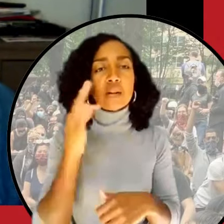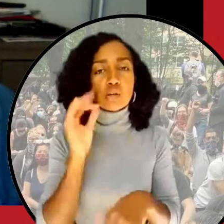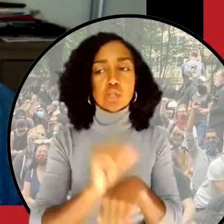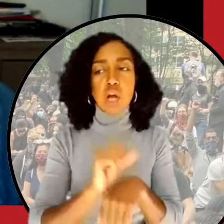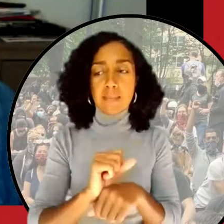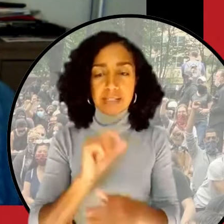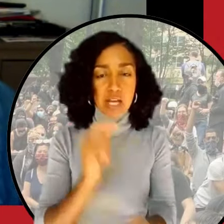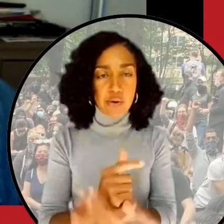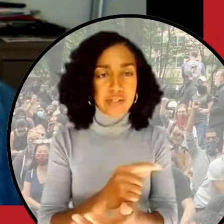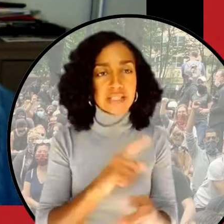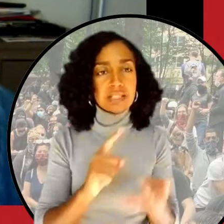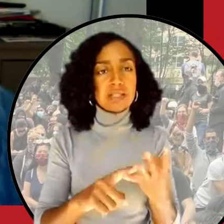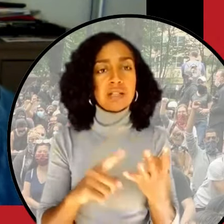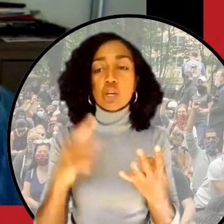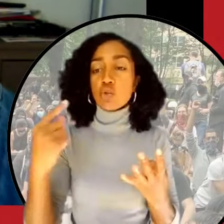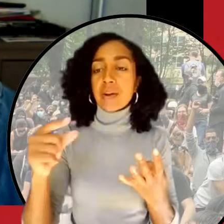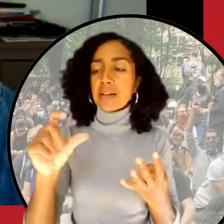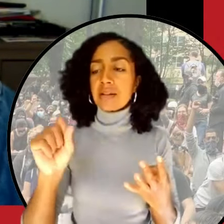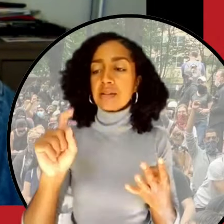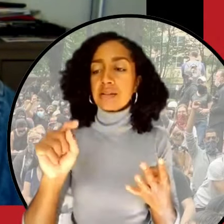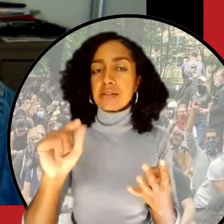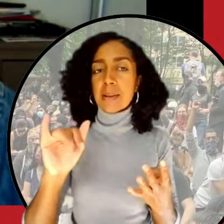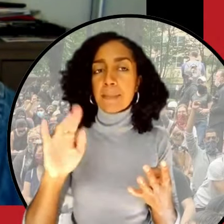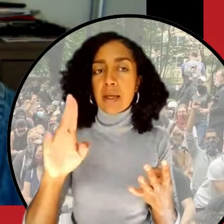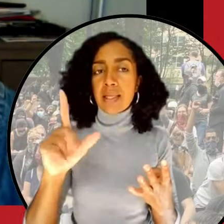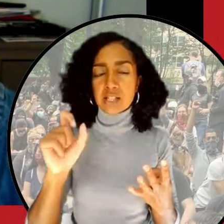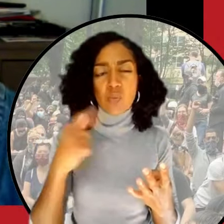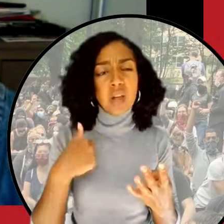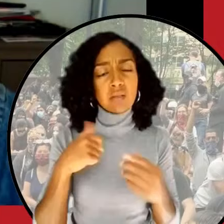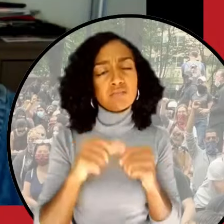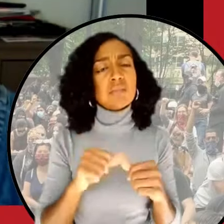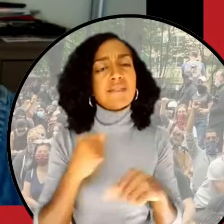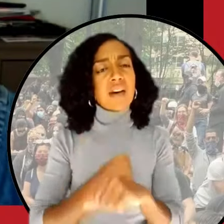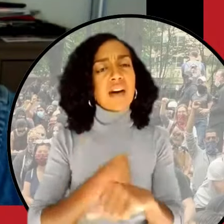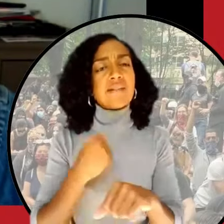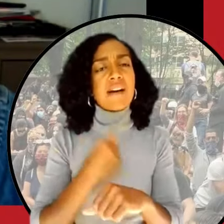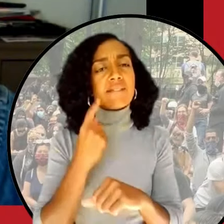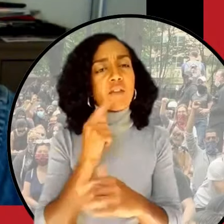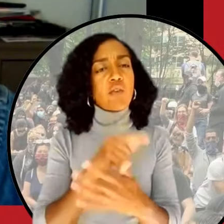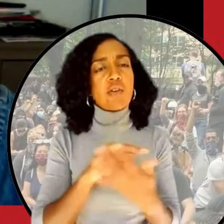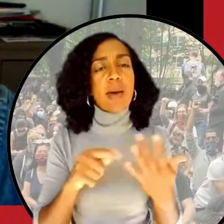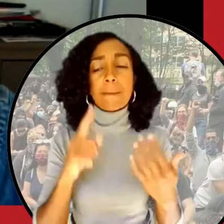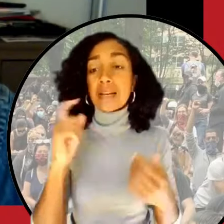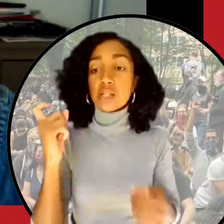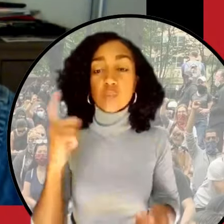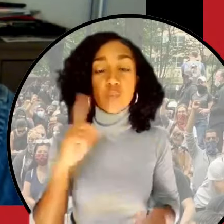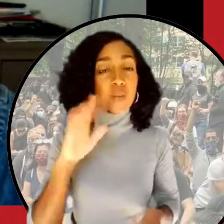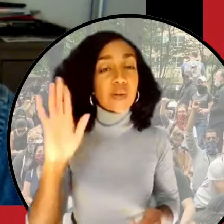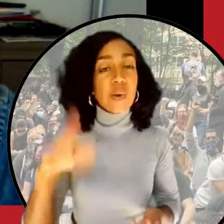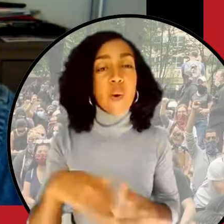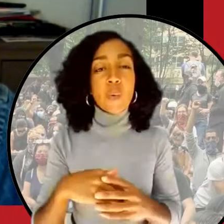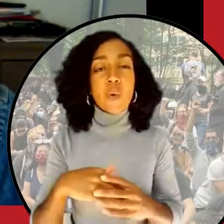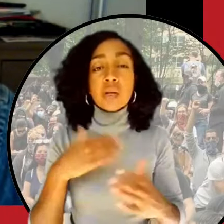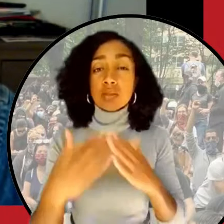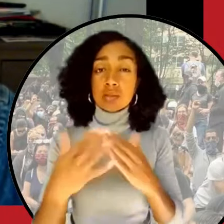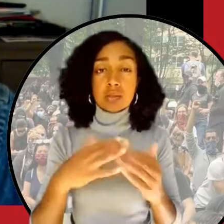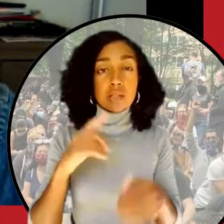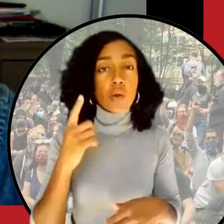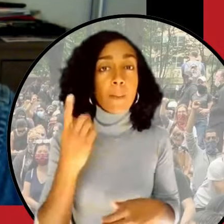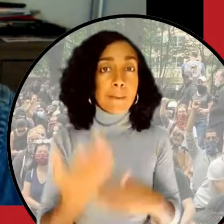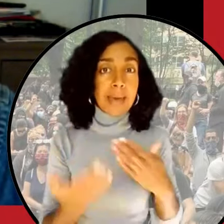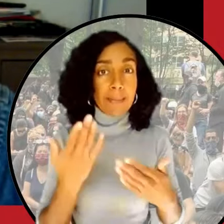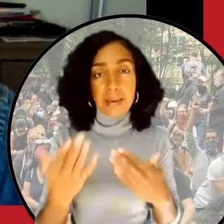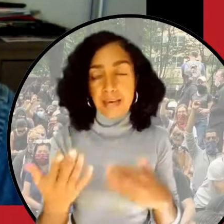green stimulus. We're going to continue to fight for that because we know, just because you might still have a